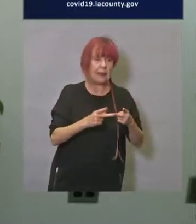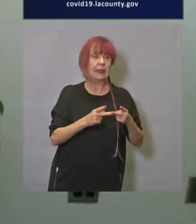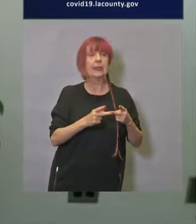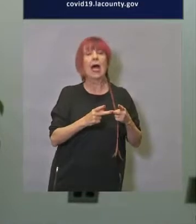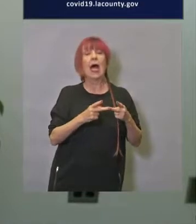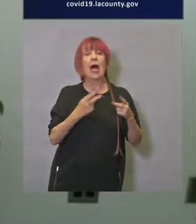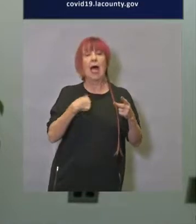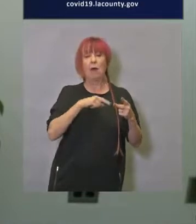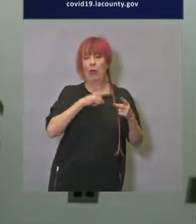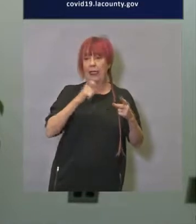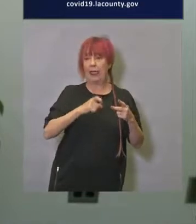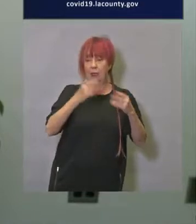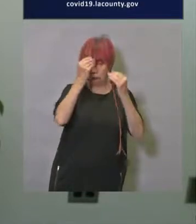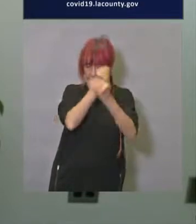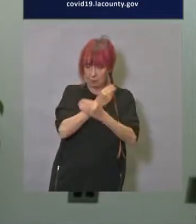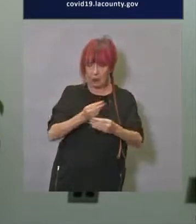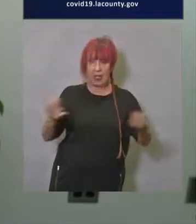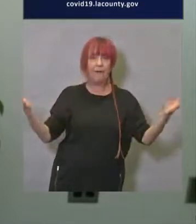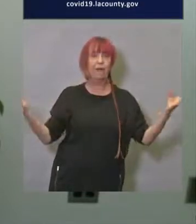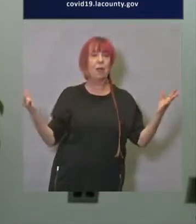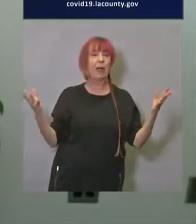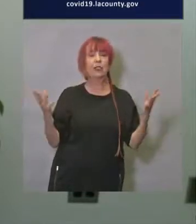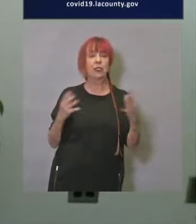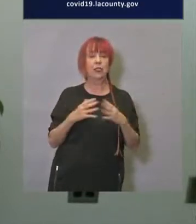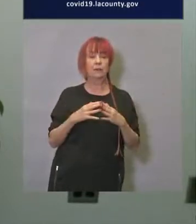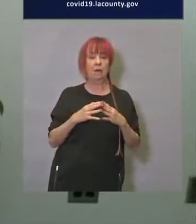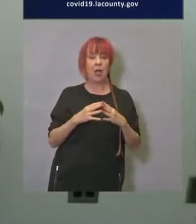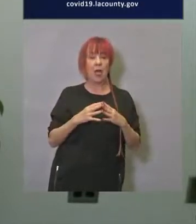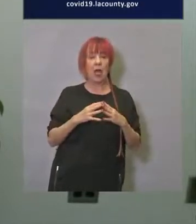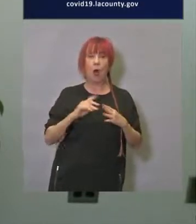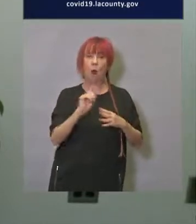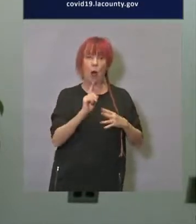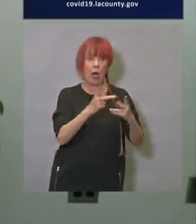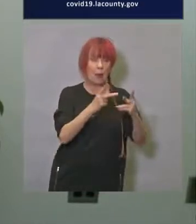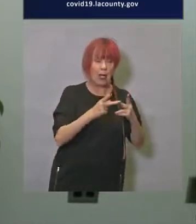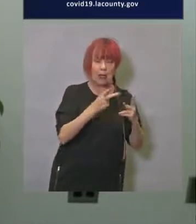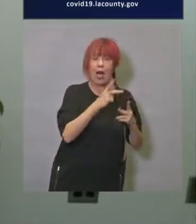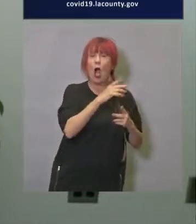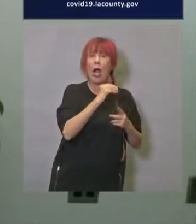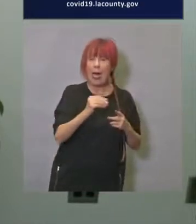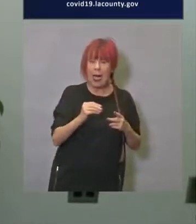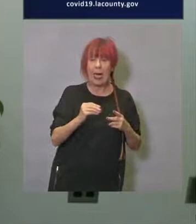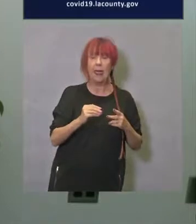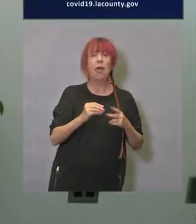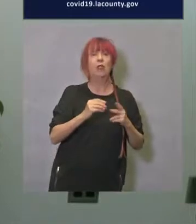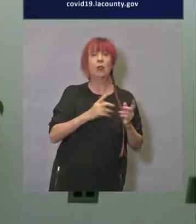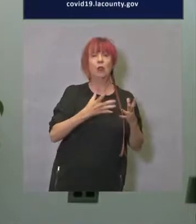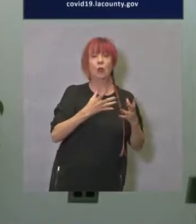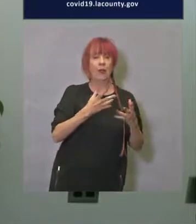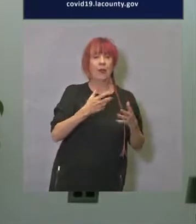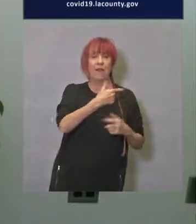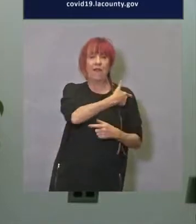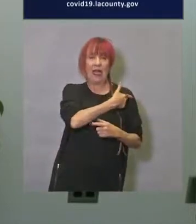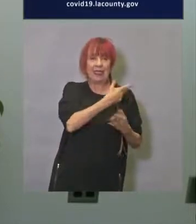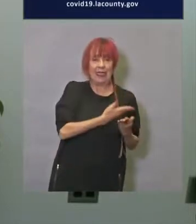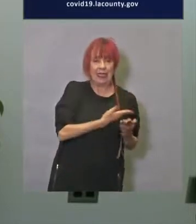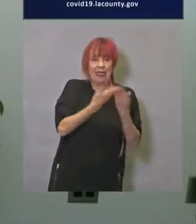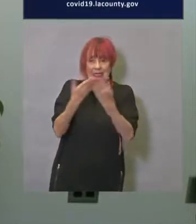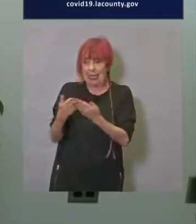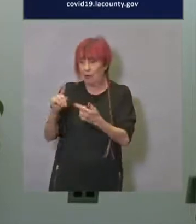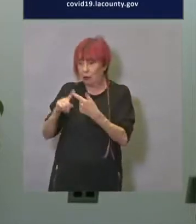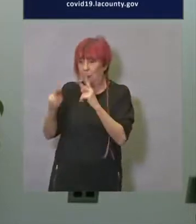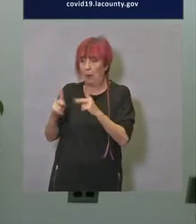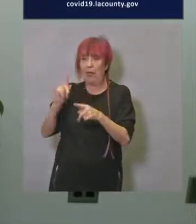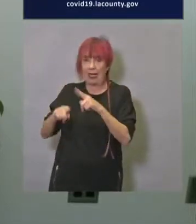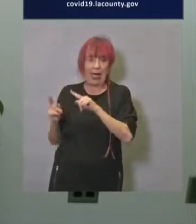vaccines to people who had limited mobility. So that wasn't by chance, and a lot of hard work went into that. And there's still a lot of work that we